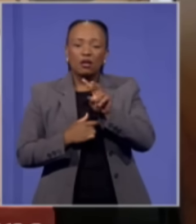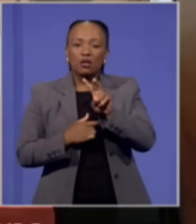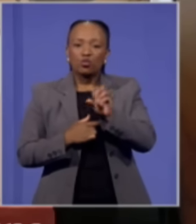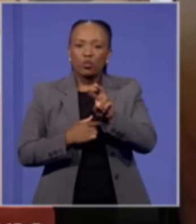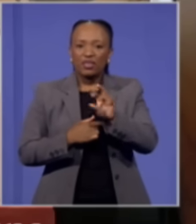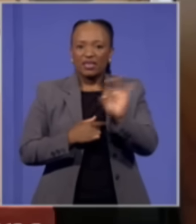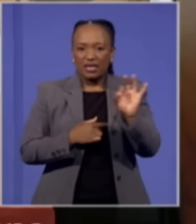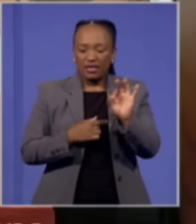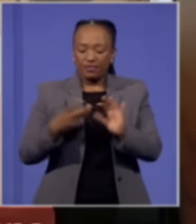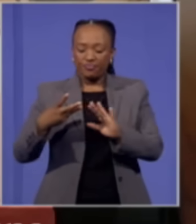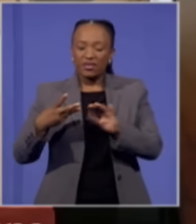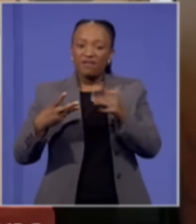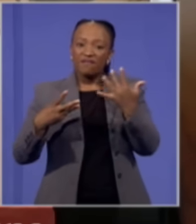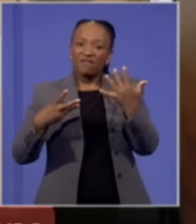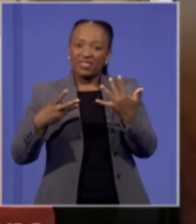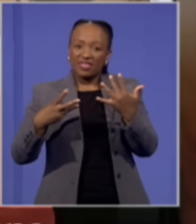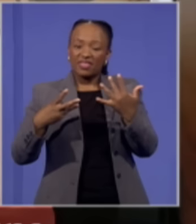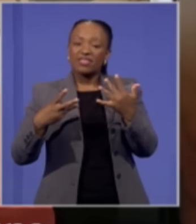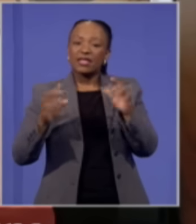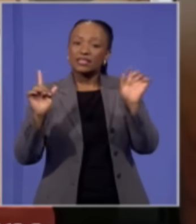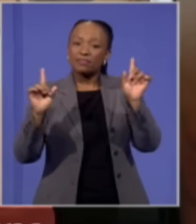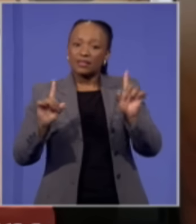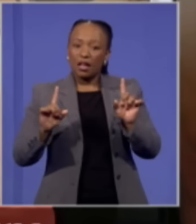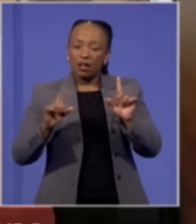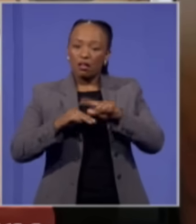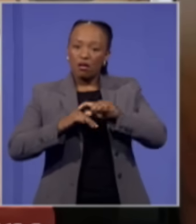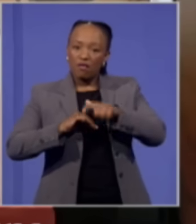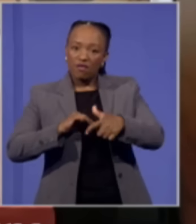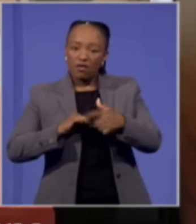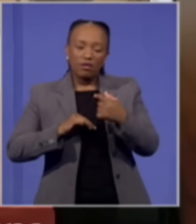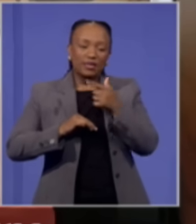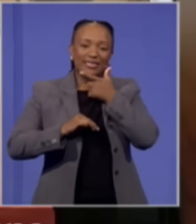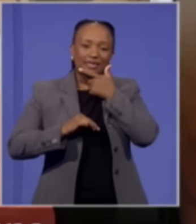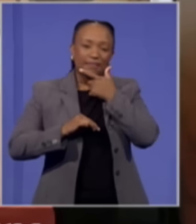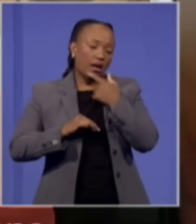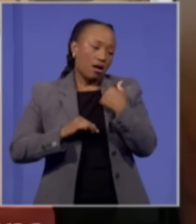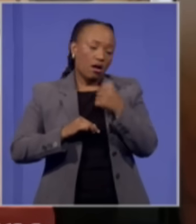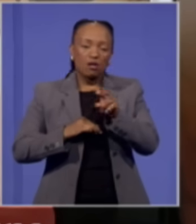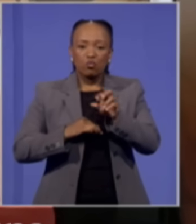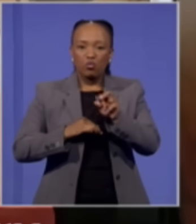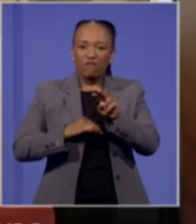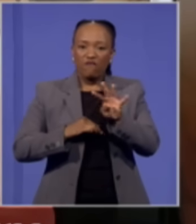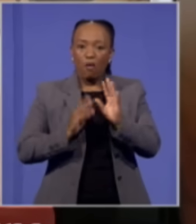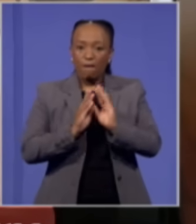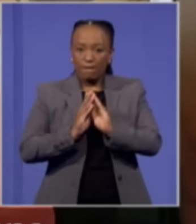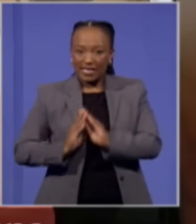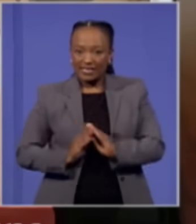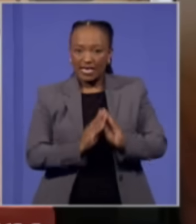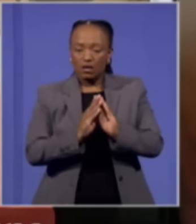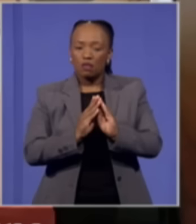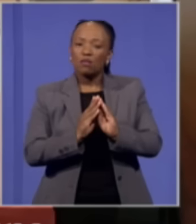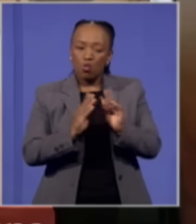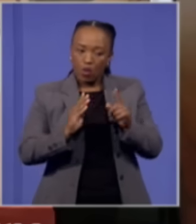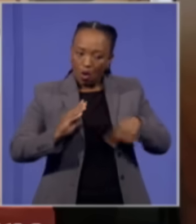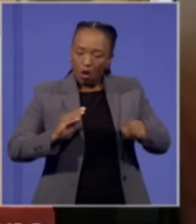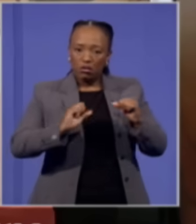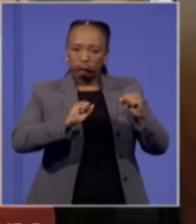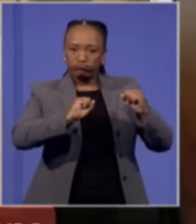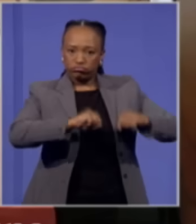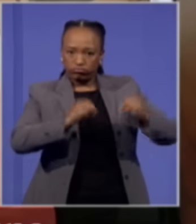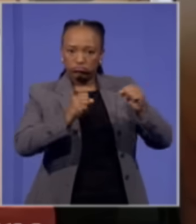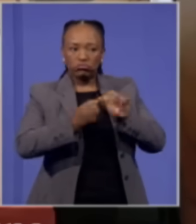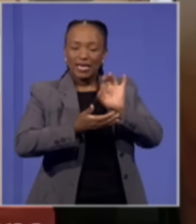and its 5th Special National Congress held in December 2024 to stand for elections in order